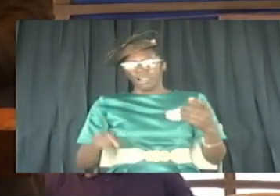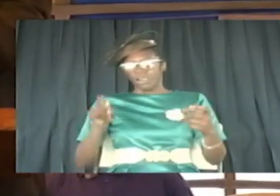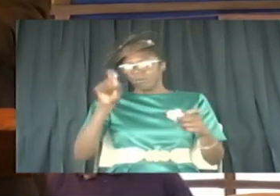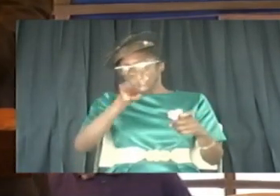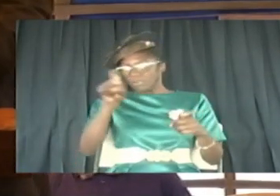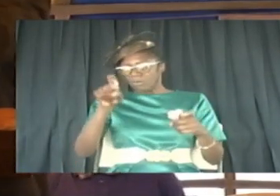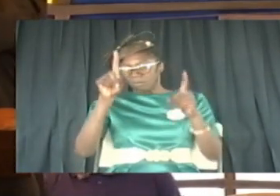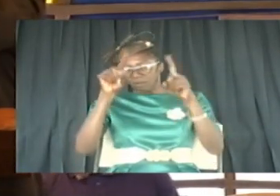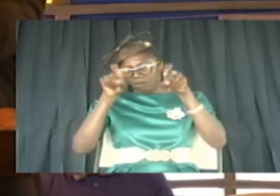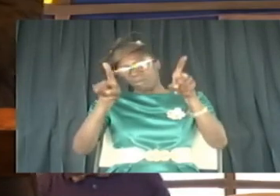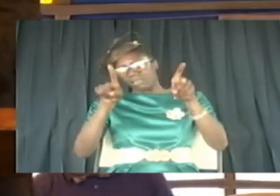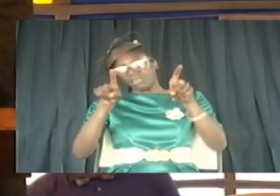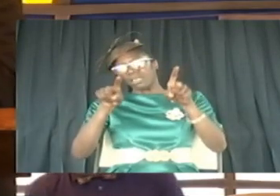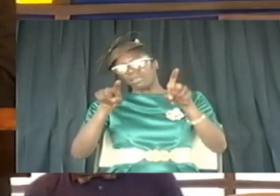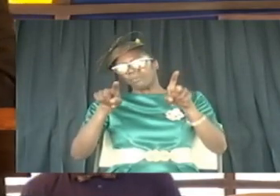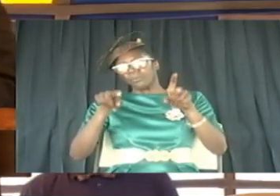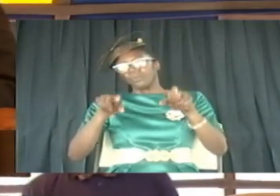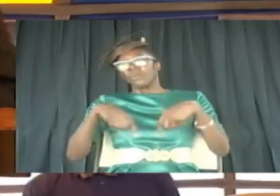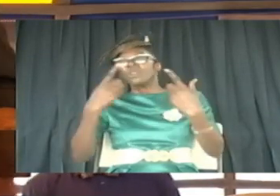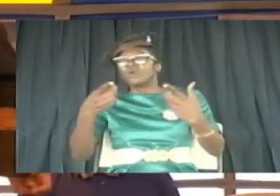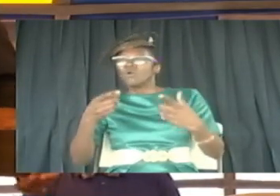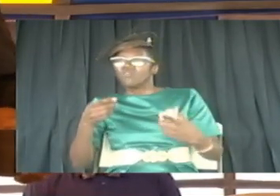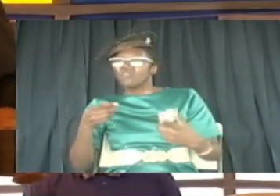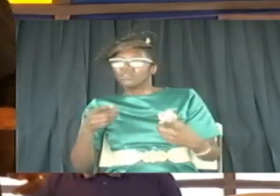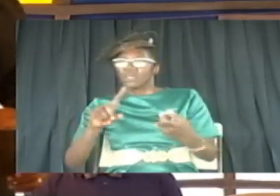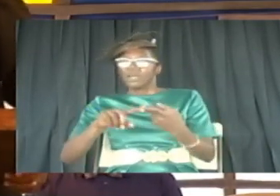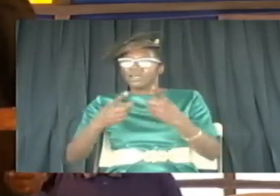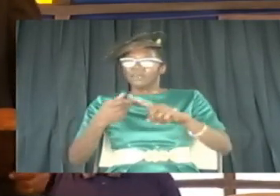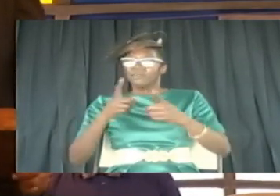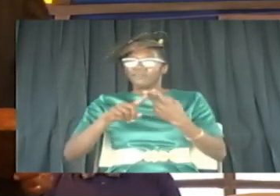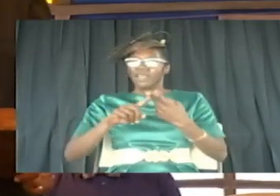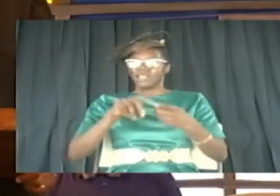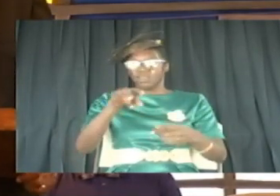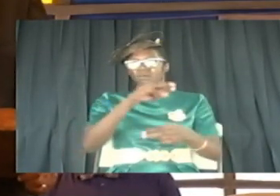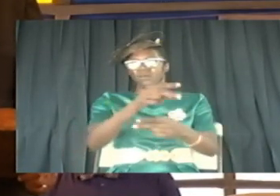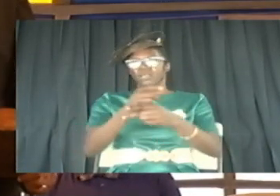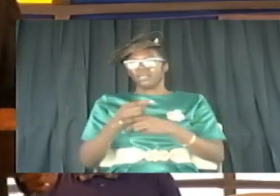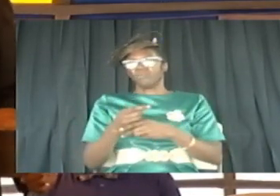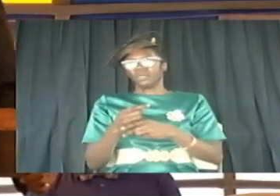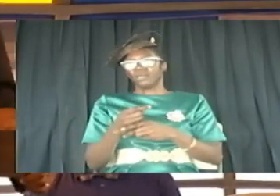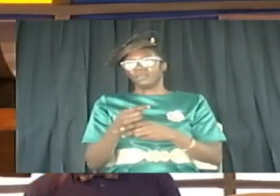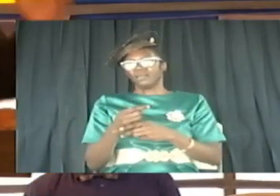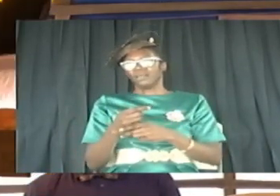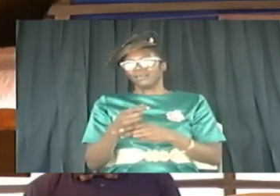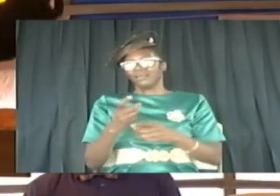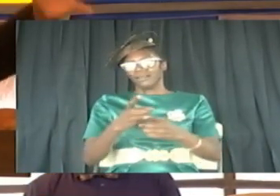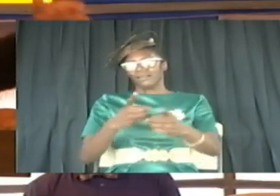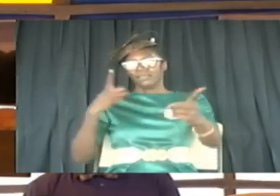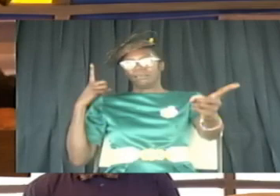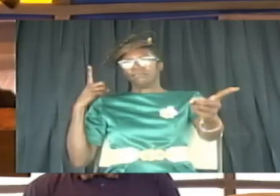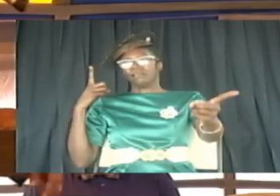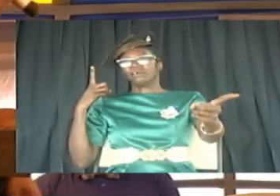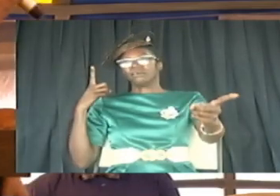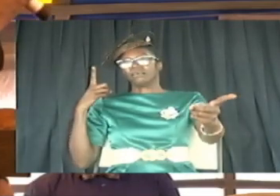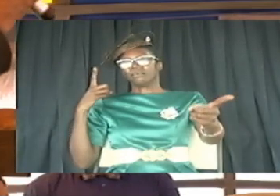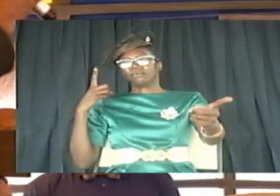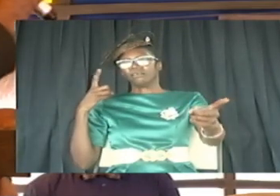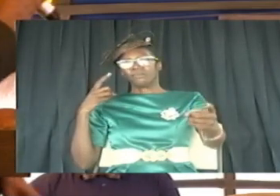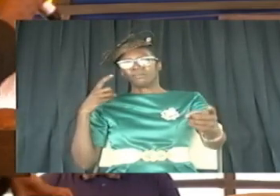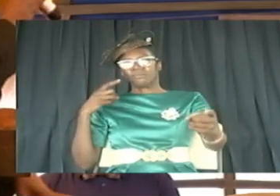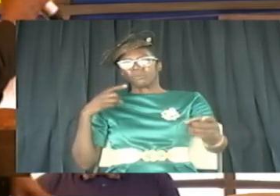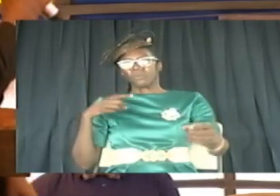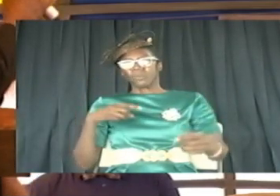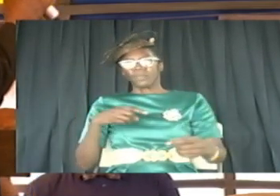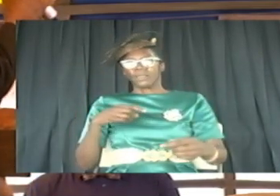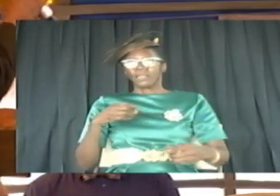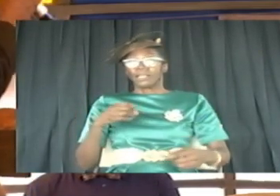When you go over to your friend, even though you're keeping the social distancing, what do you do that you wouldn't do if you were in church? If you